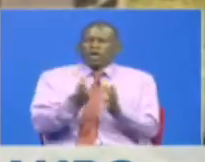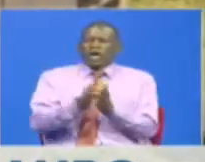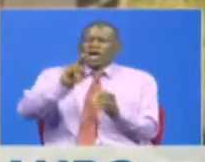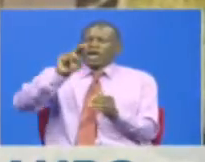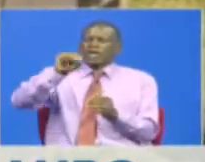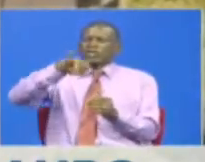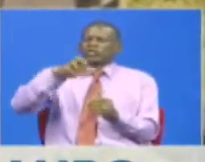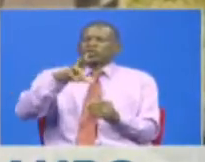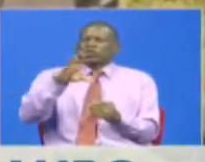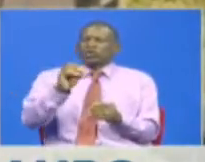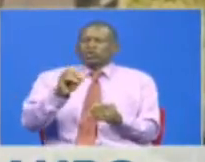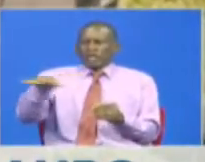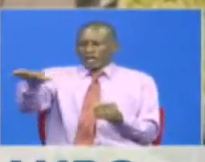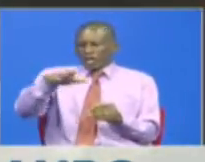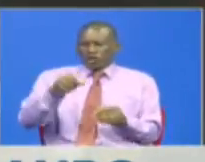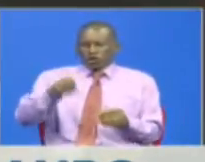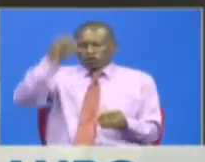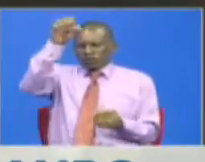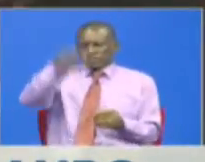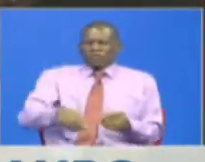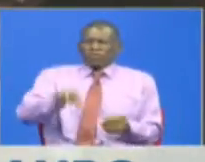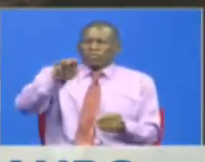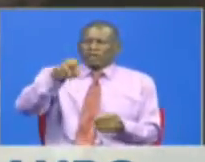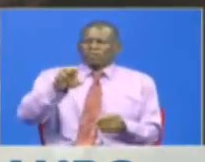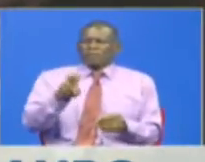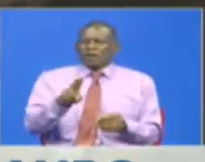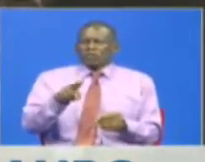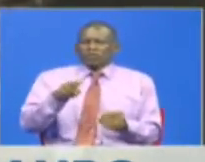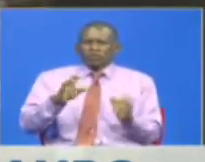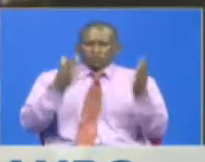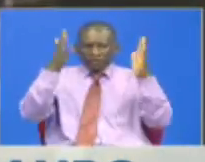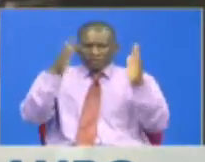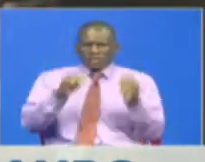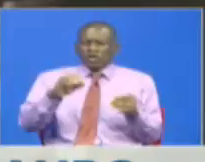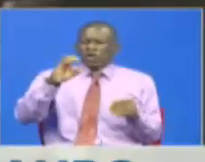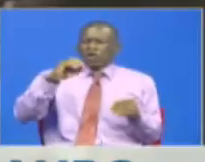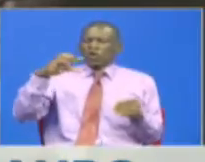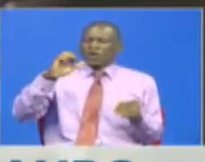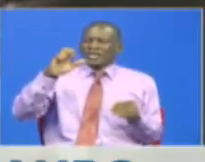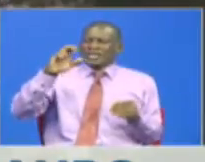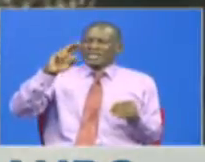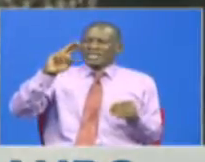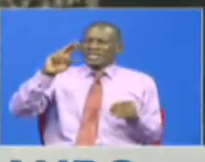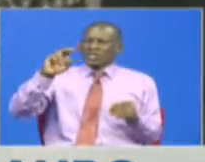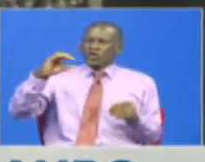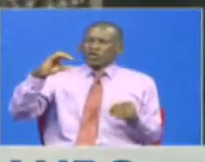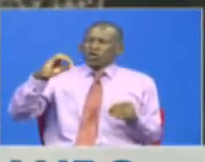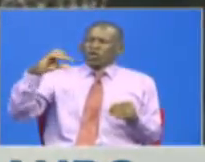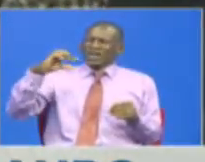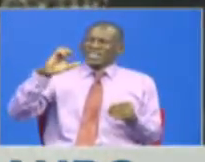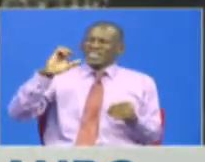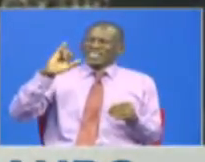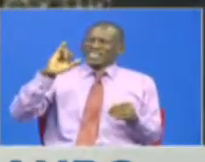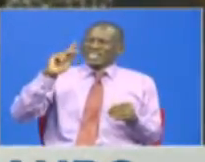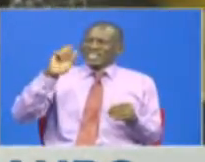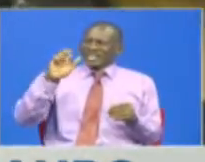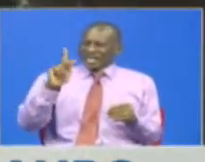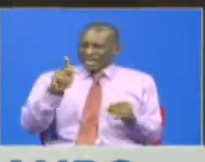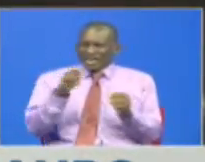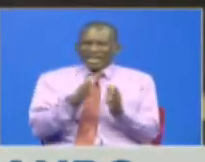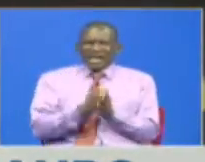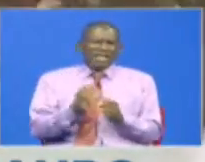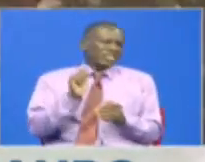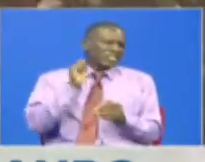southern Mau Forest. The Ogiek and Kipsigis communities living in Mariashoni and Nesut areas say lack of